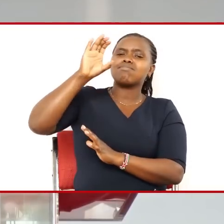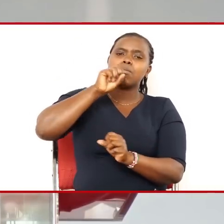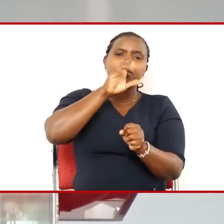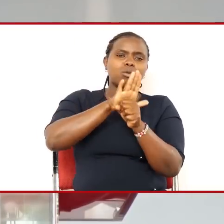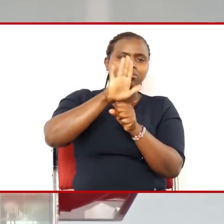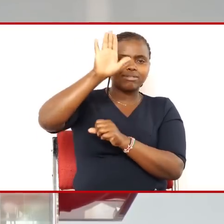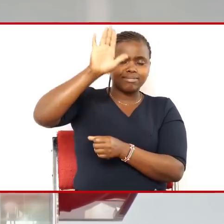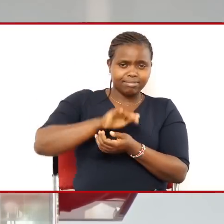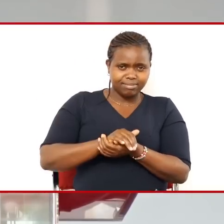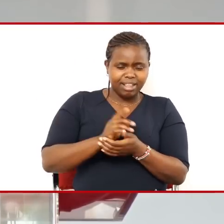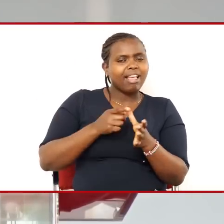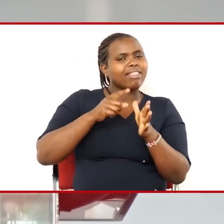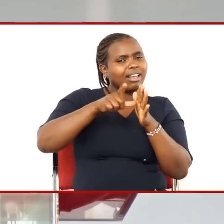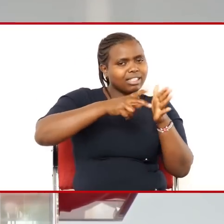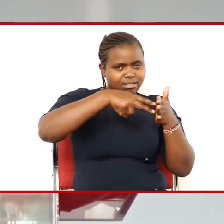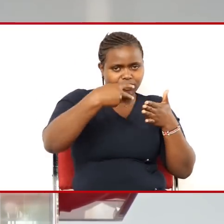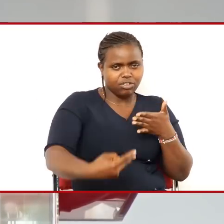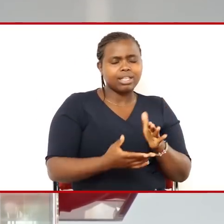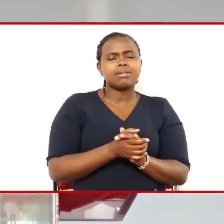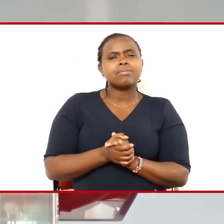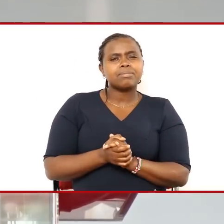promises. She failed.